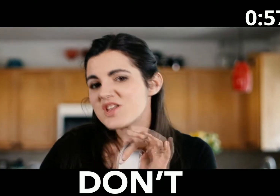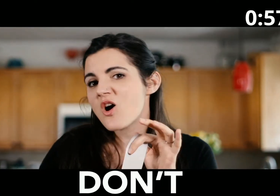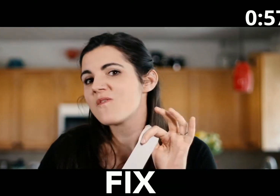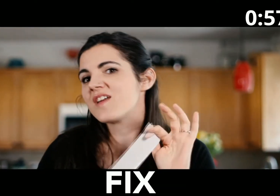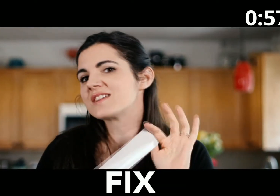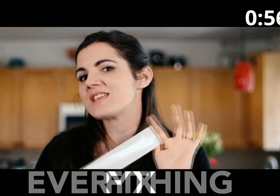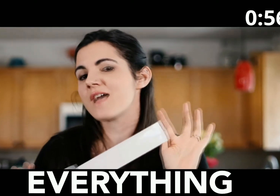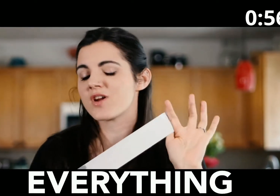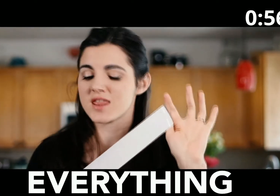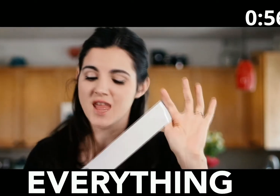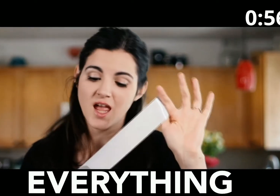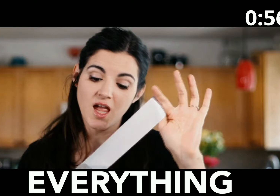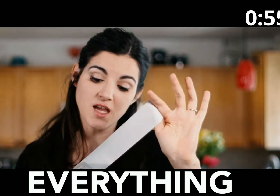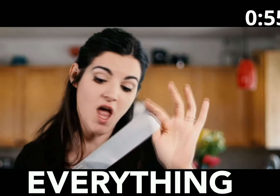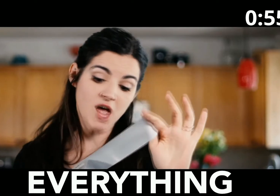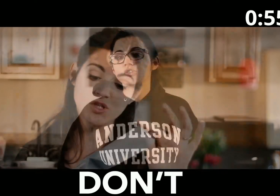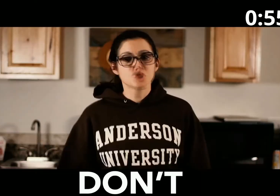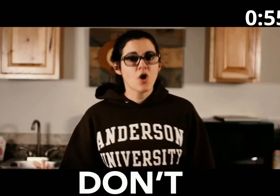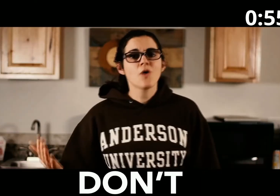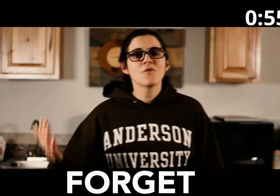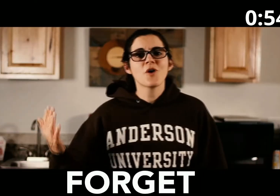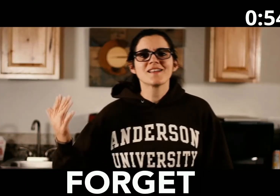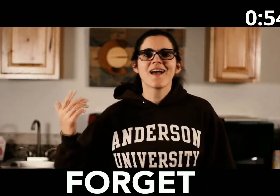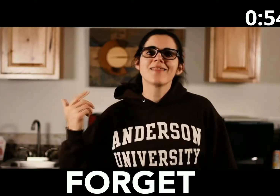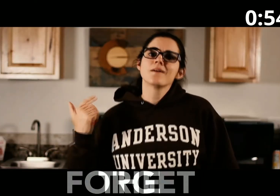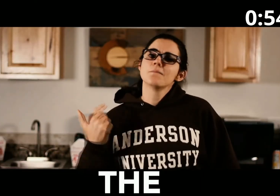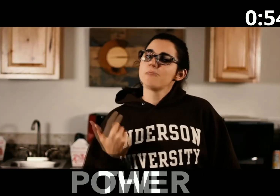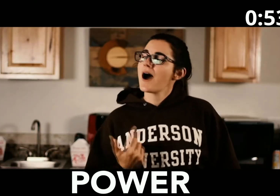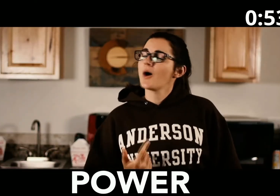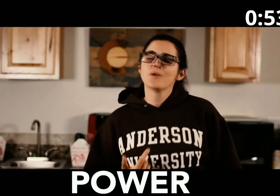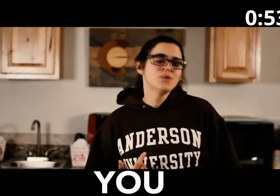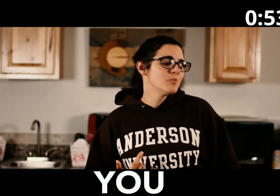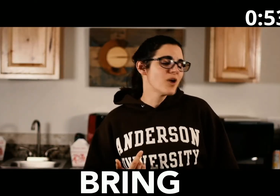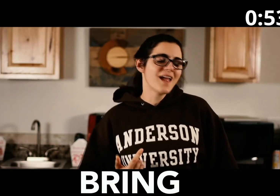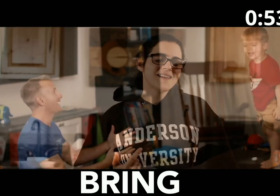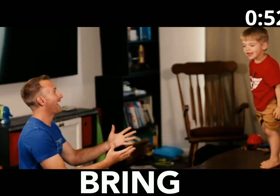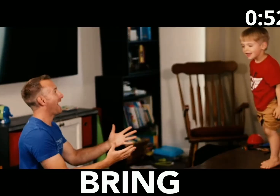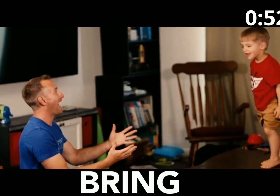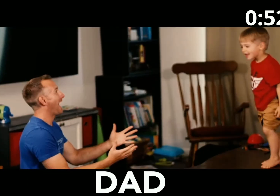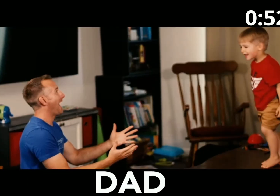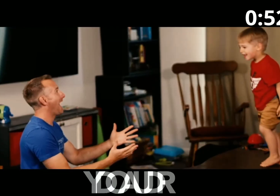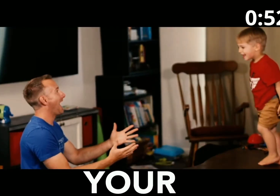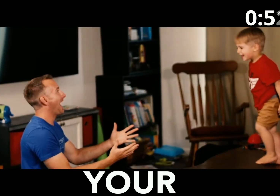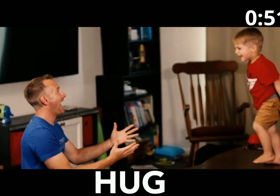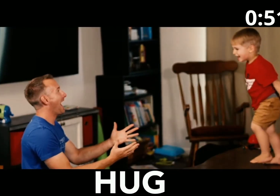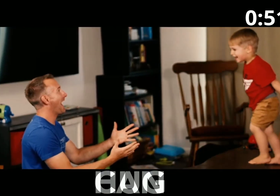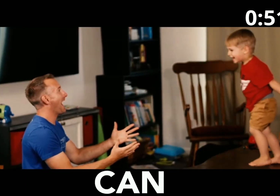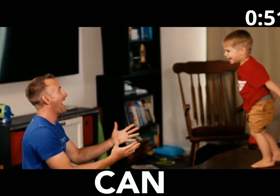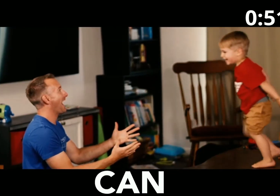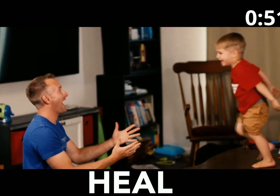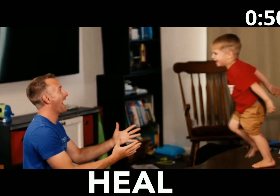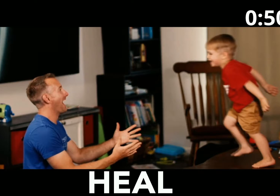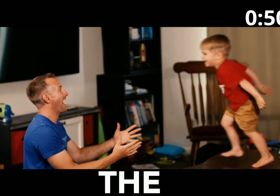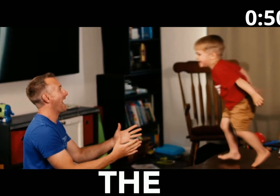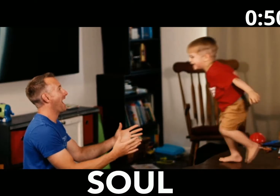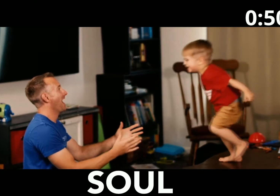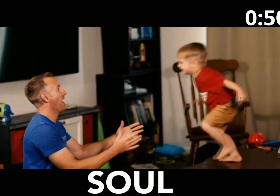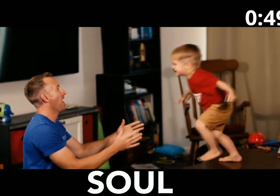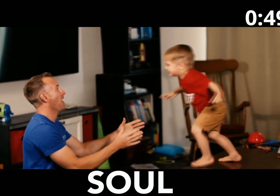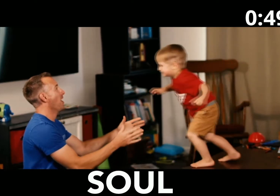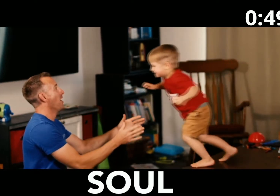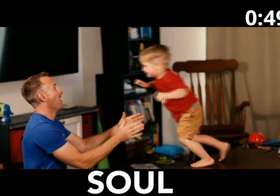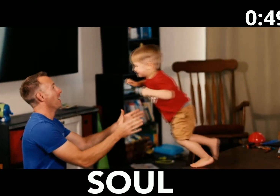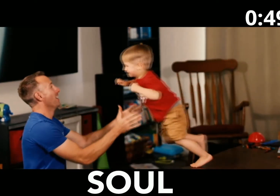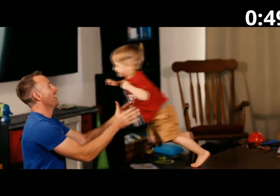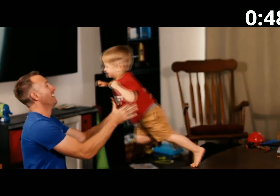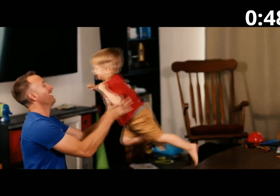Duct tape don't fix everything. Don't forget the power you bring. Dad, your hug can heal the